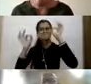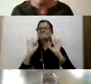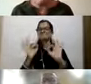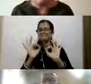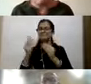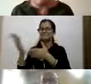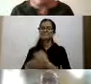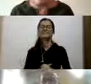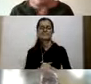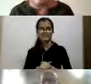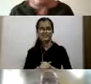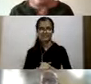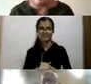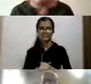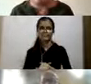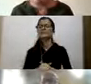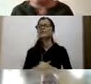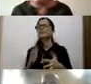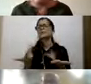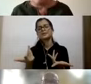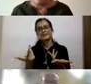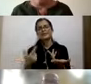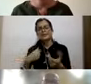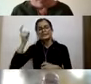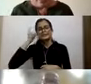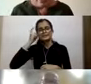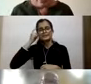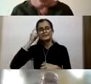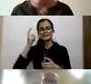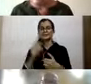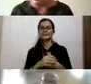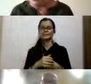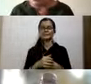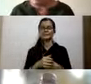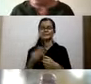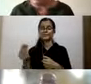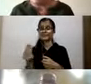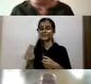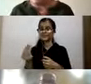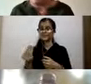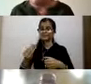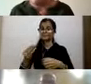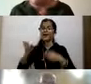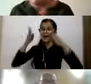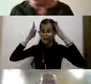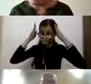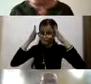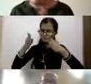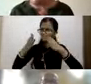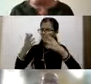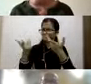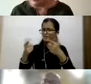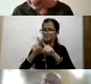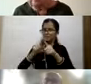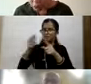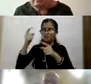and the other. So I think, you know, the sort of attention that it's getting has changed